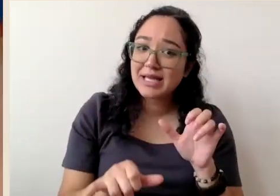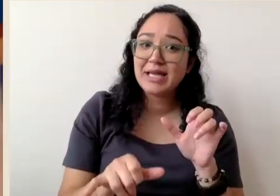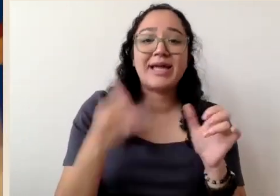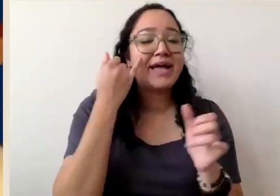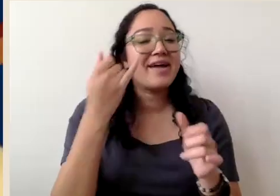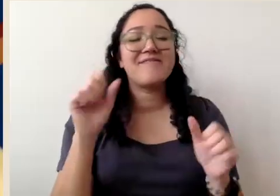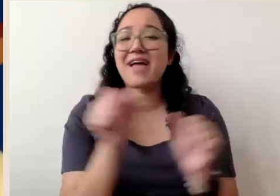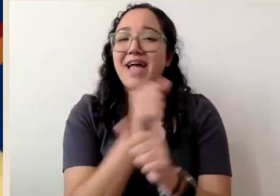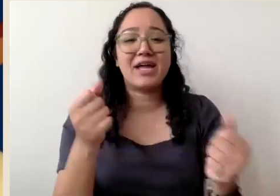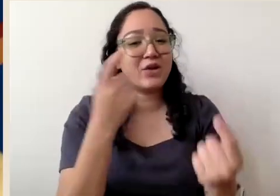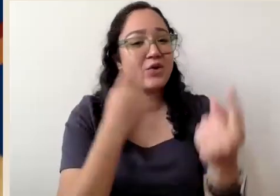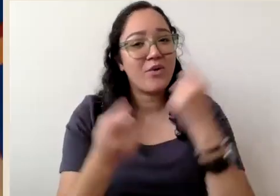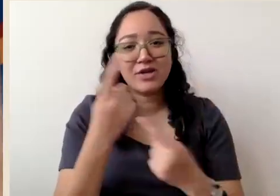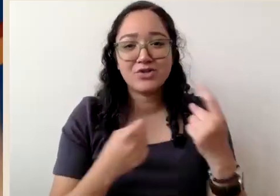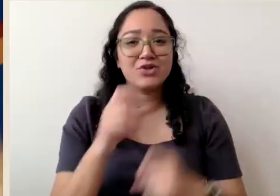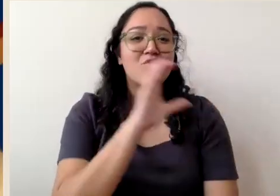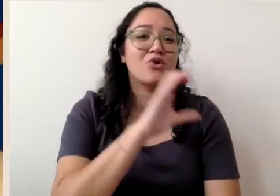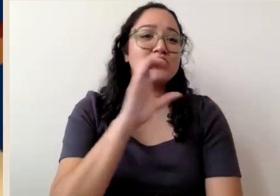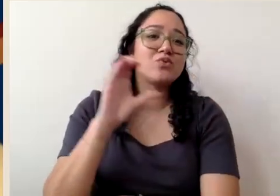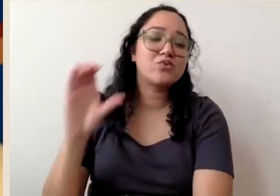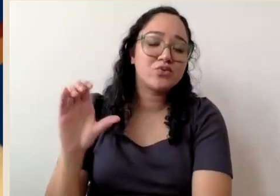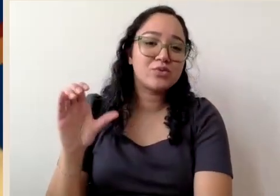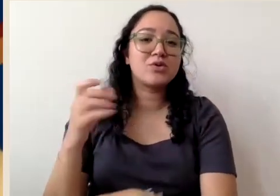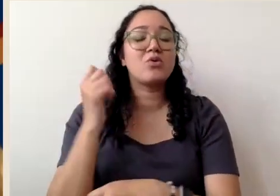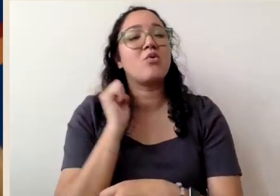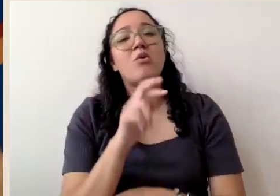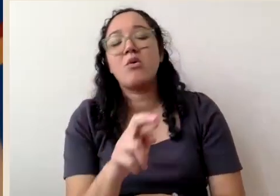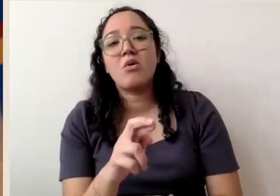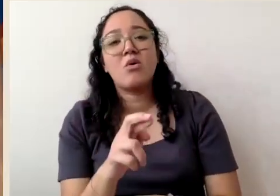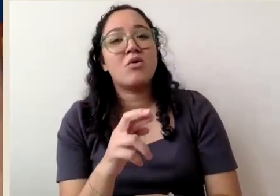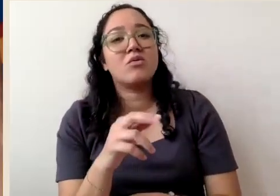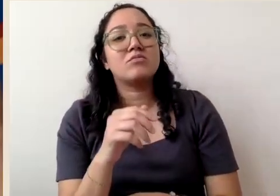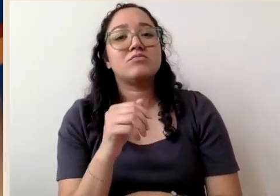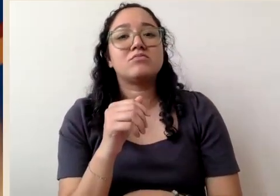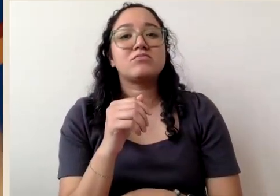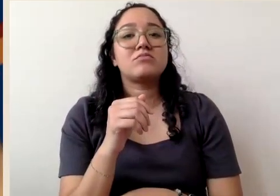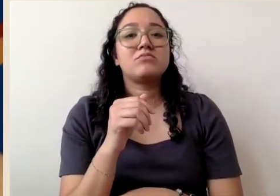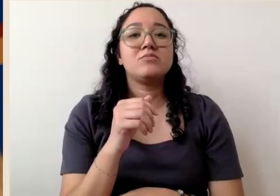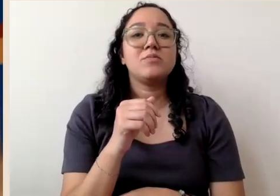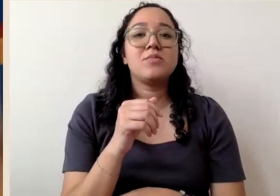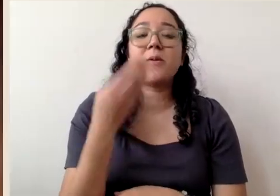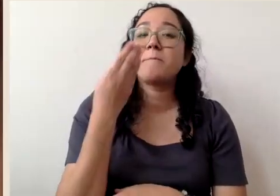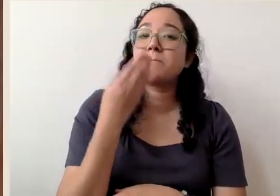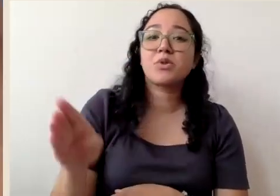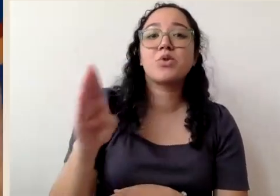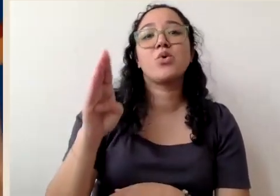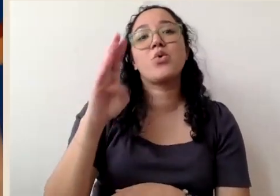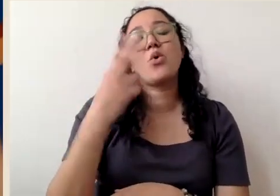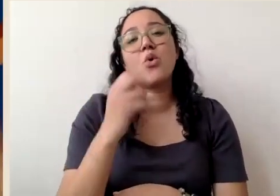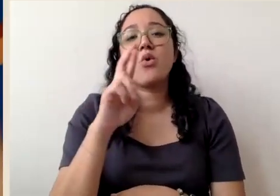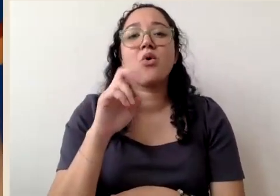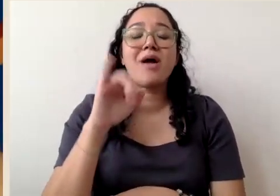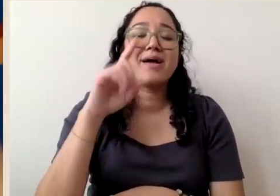have any questions about cross-cultural communications, our Blue Horizon